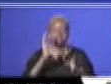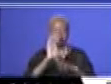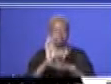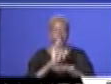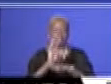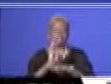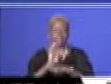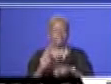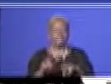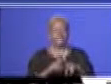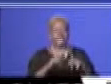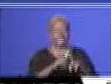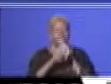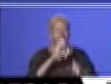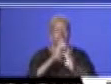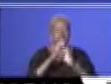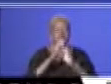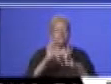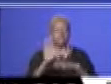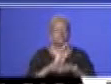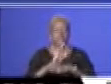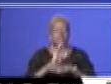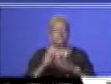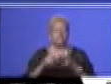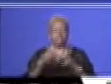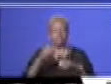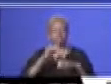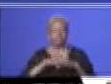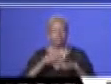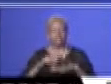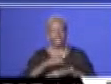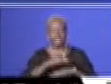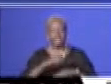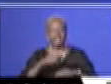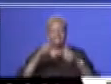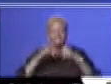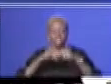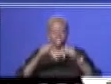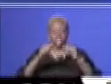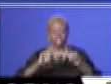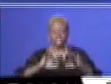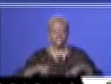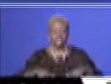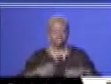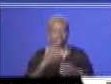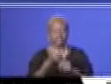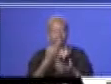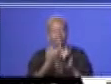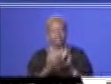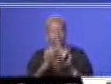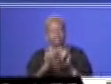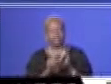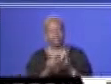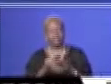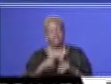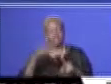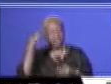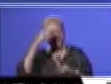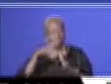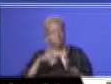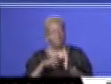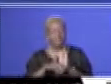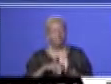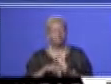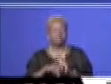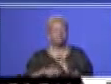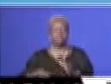as commercial business resumes on the island. He gave these suggestions on how to allocate funds the government has committed to shore up